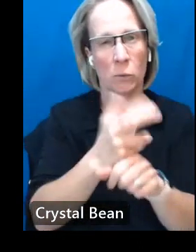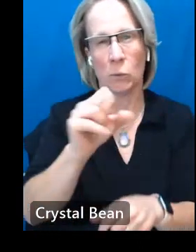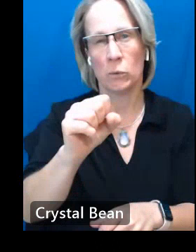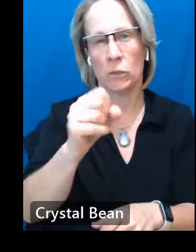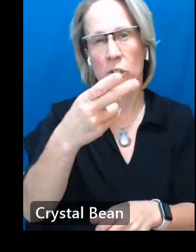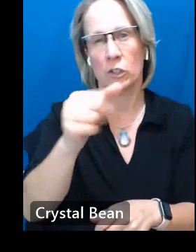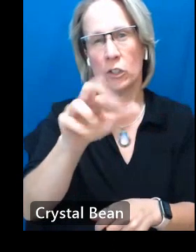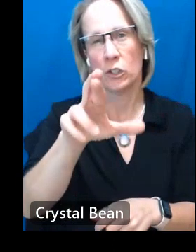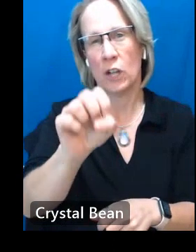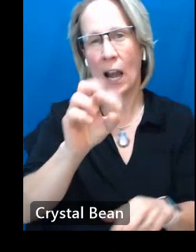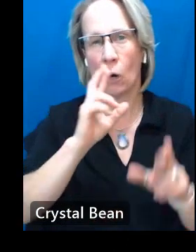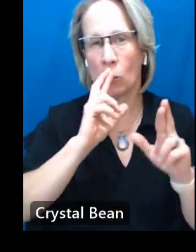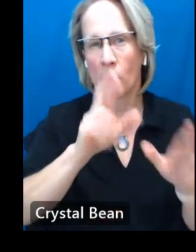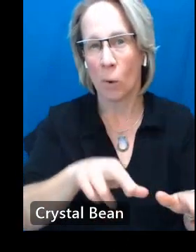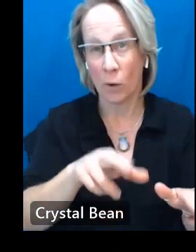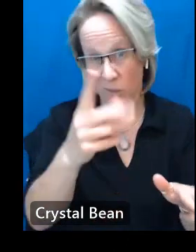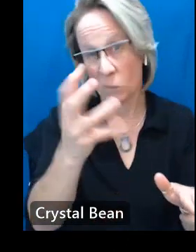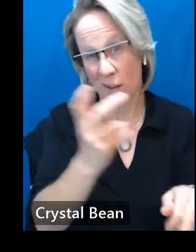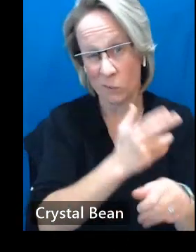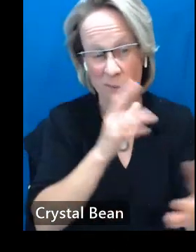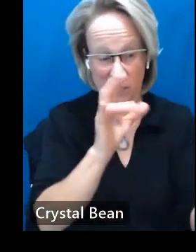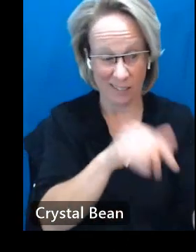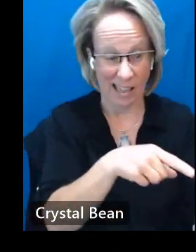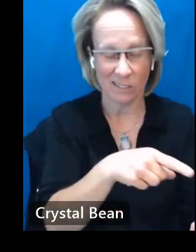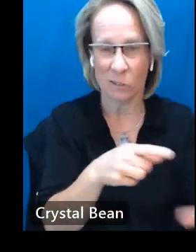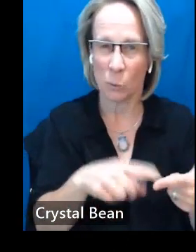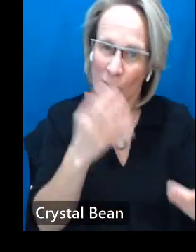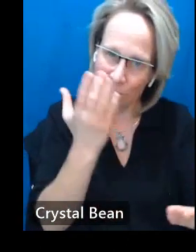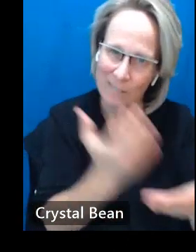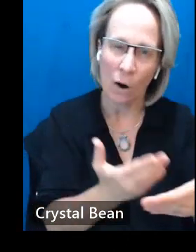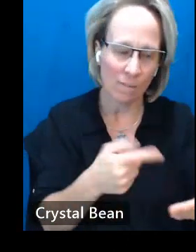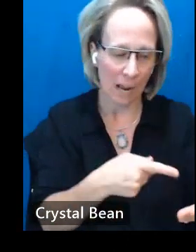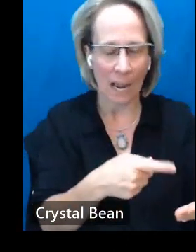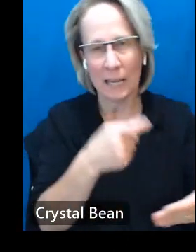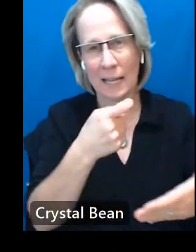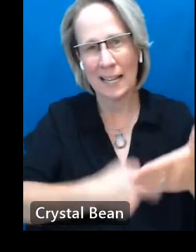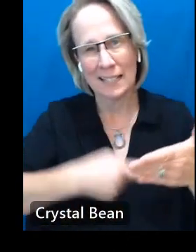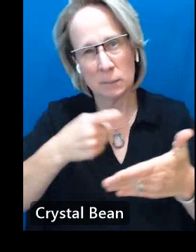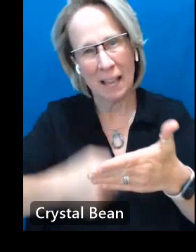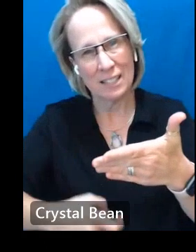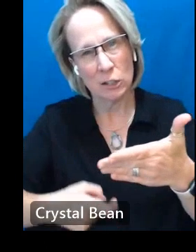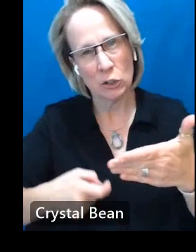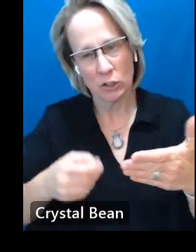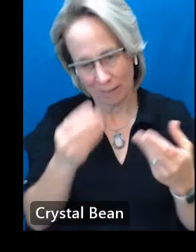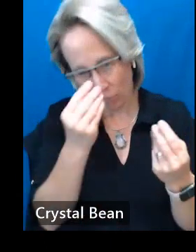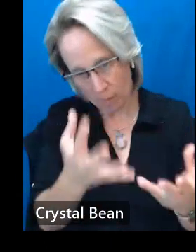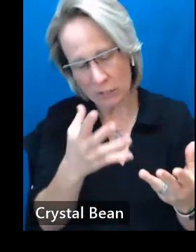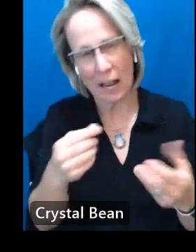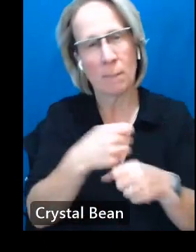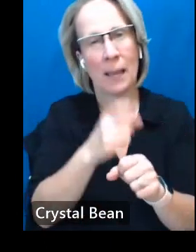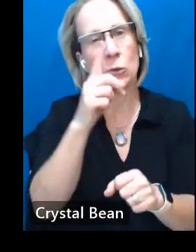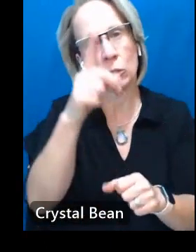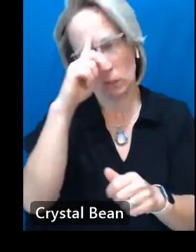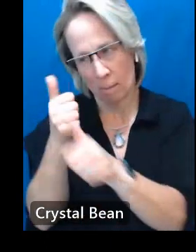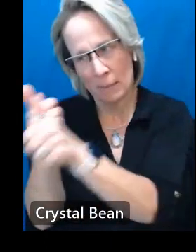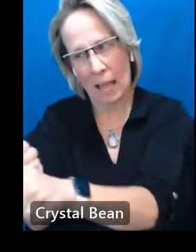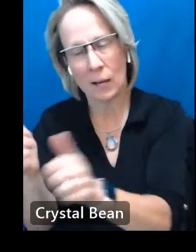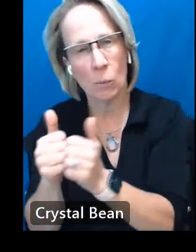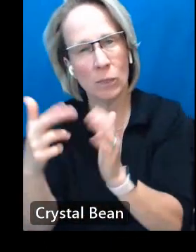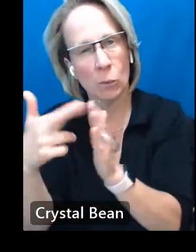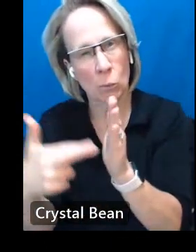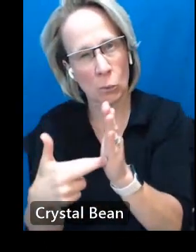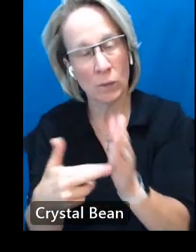about to verify actual expenditure data and that you're in compliance with the rule. Okay, so that's the